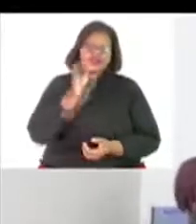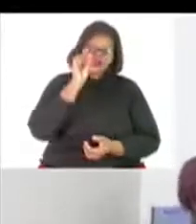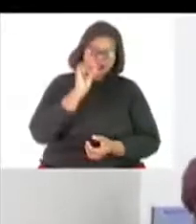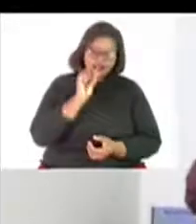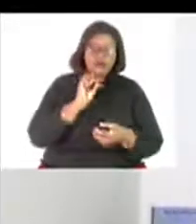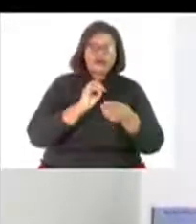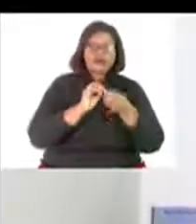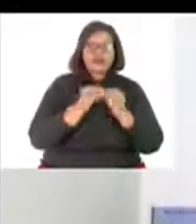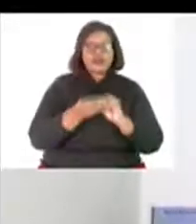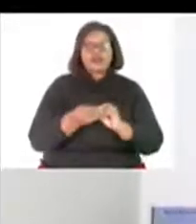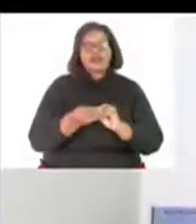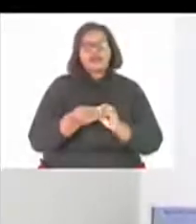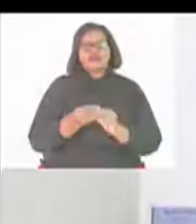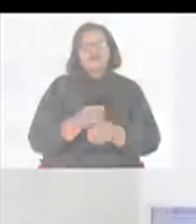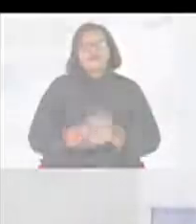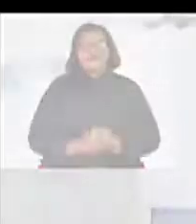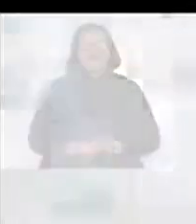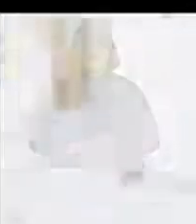24.